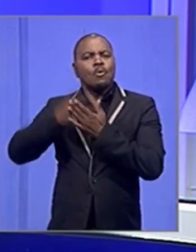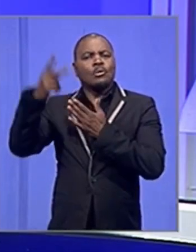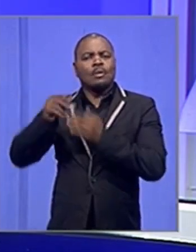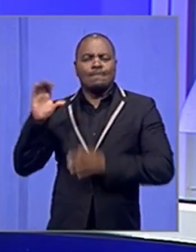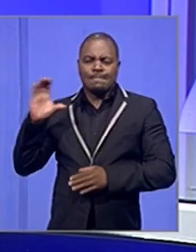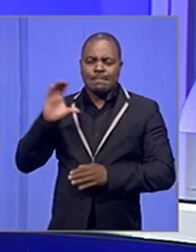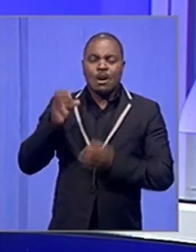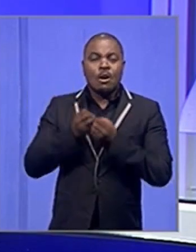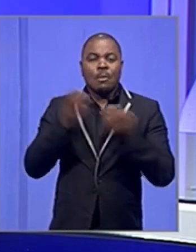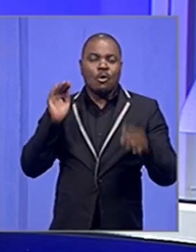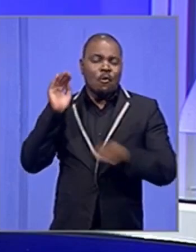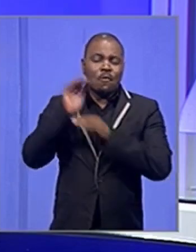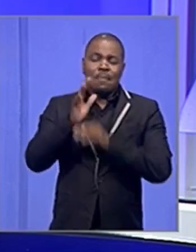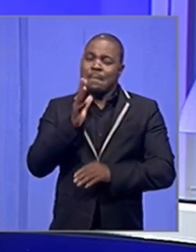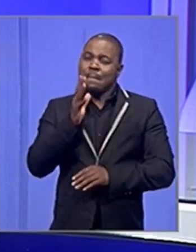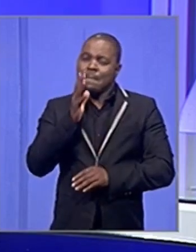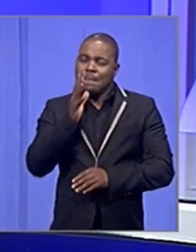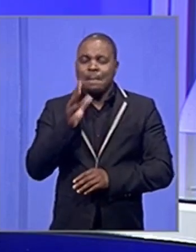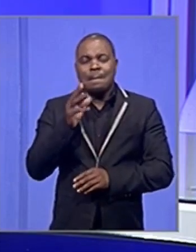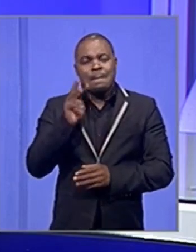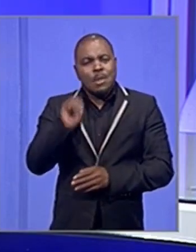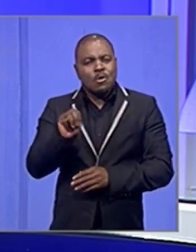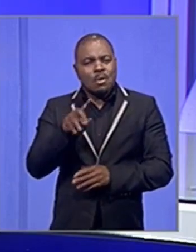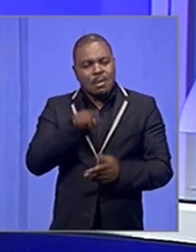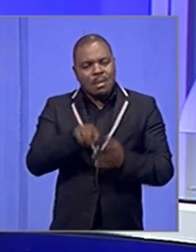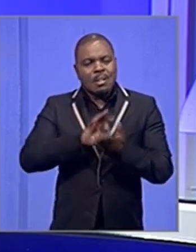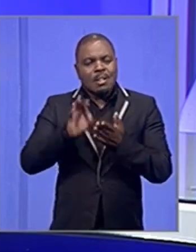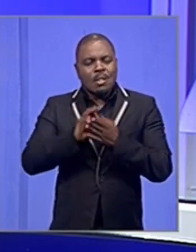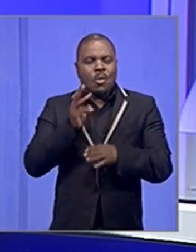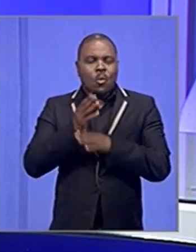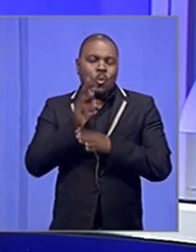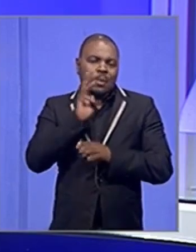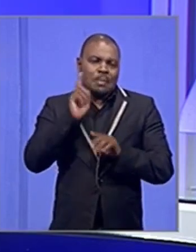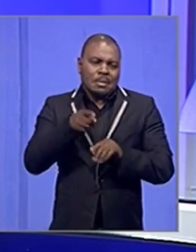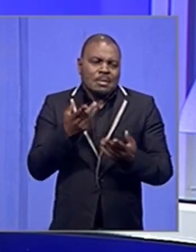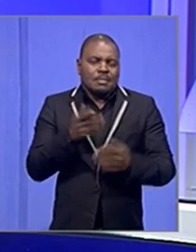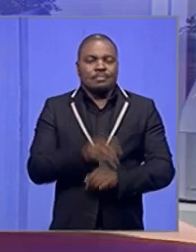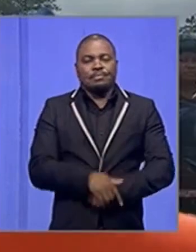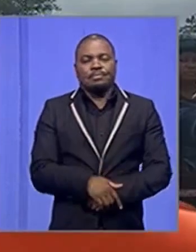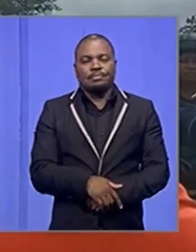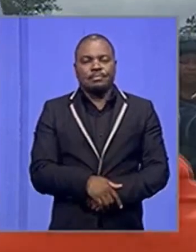diranta tše di milione-milione ya tlhwekišo ya metse.